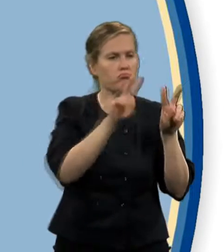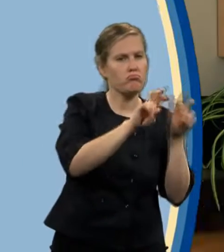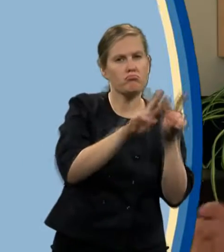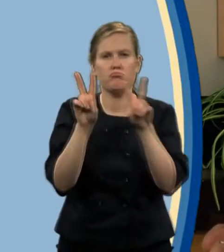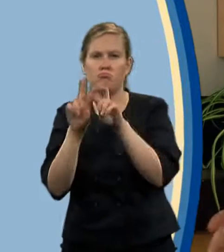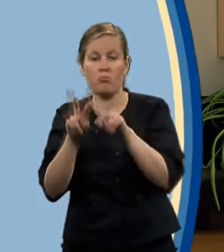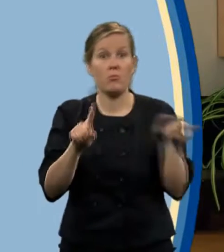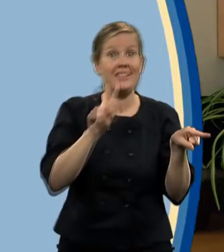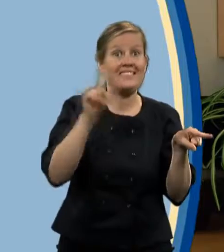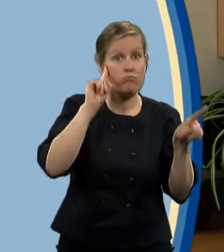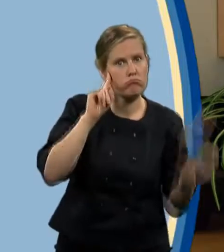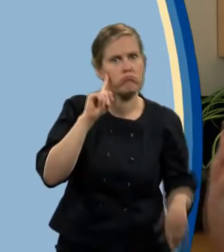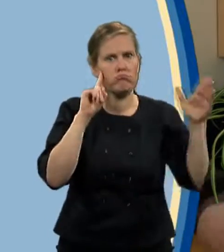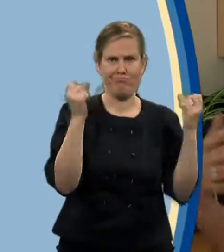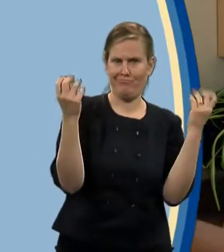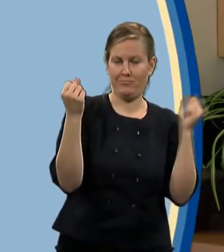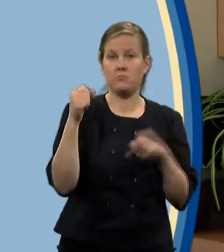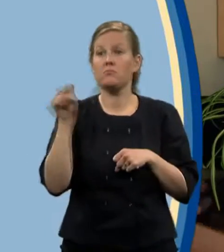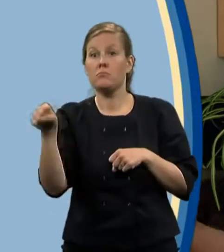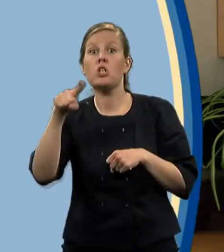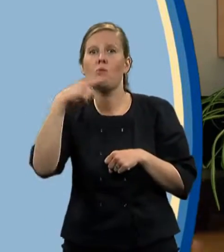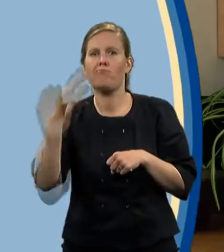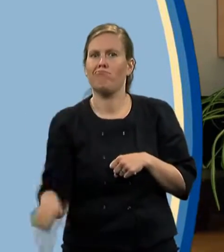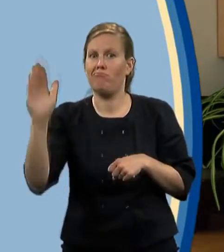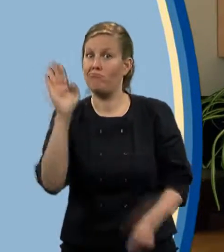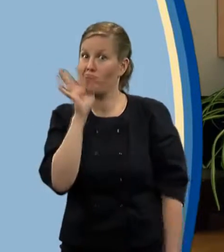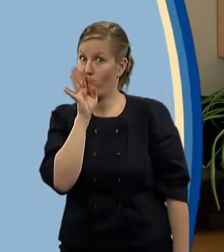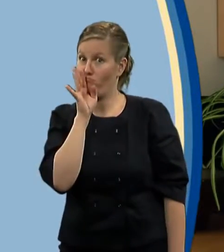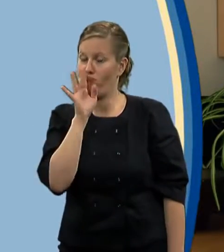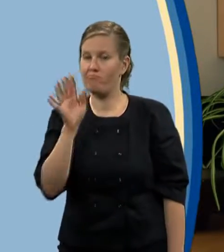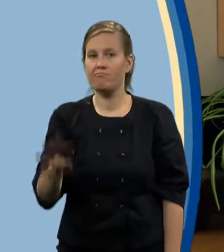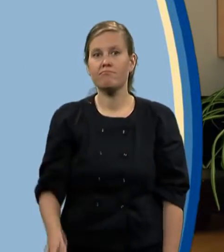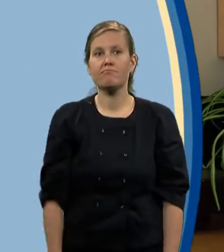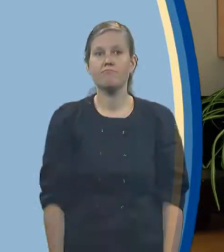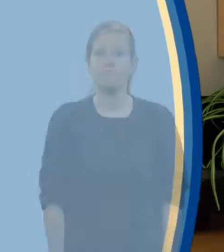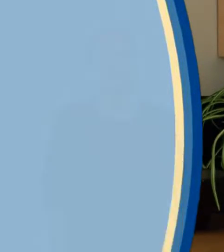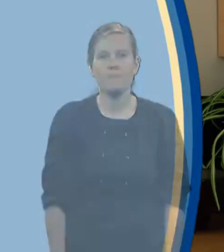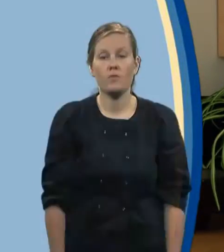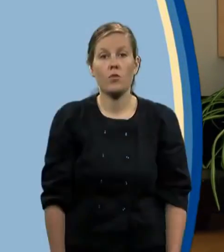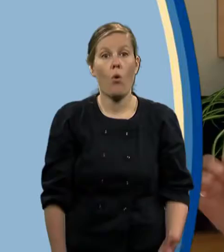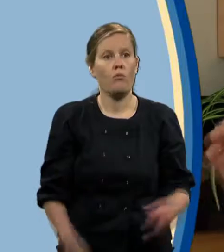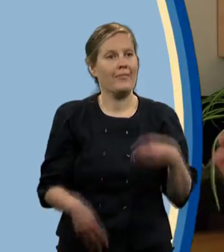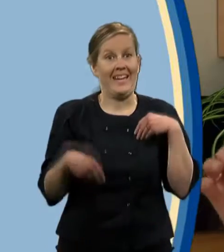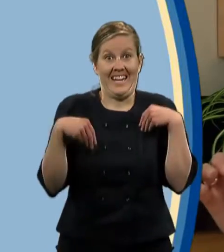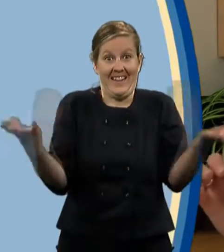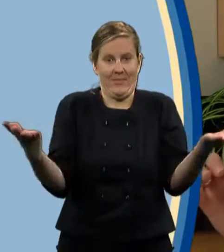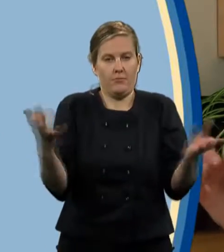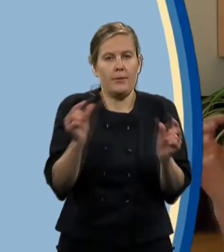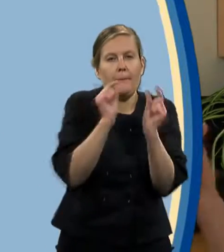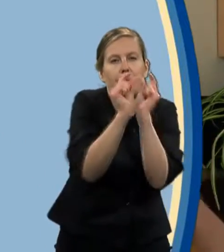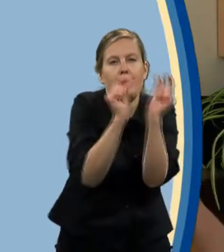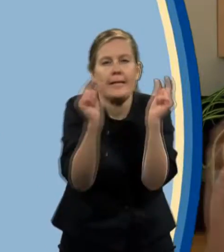speaking people. We looked at people who were deaf and signed all their life and people who were hearing and spoke all their life. And we gave